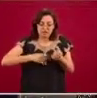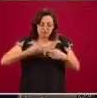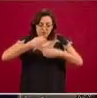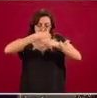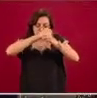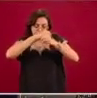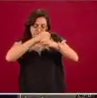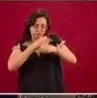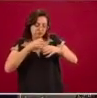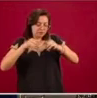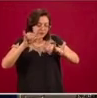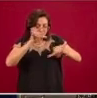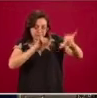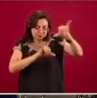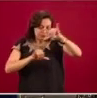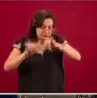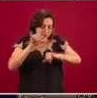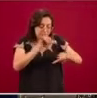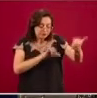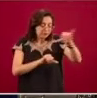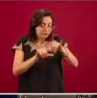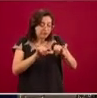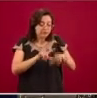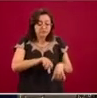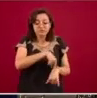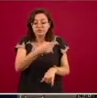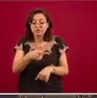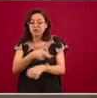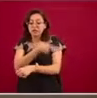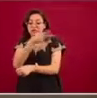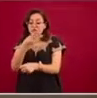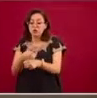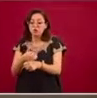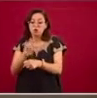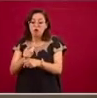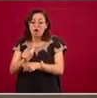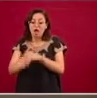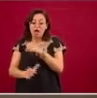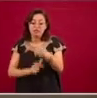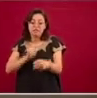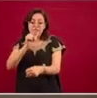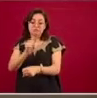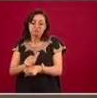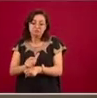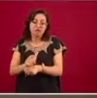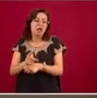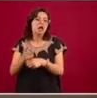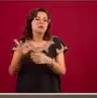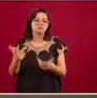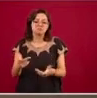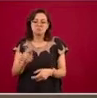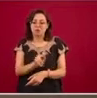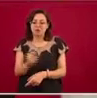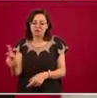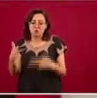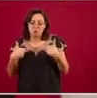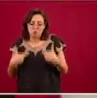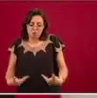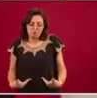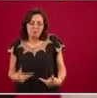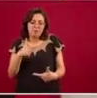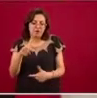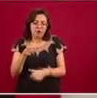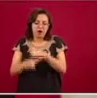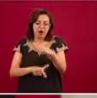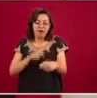not living conditions, which means in vitro conditions. Then we can experiment with animals or other